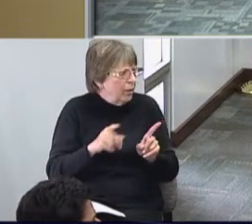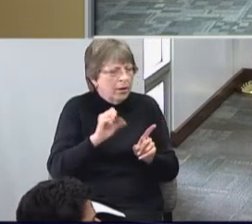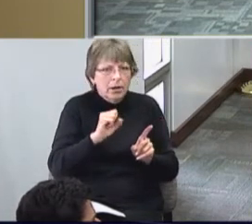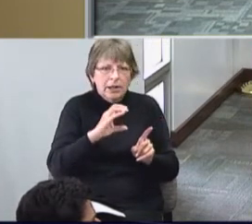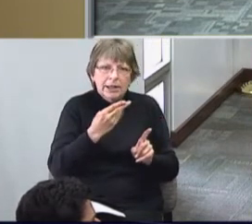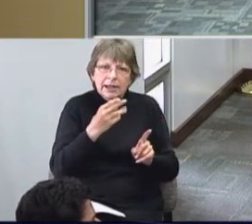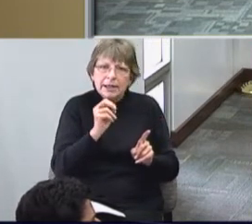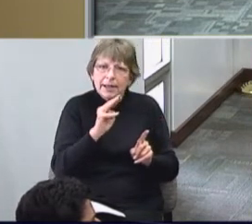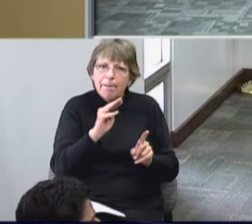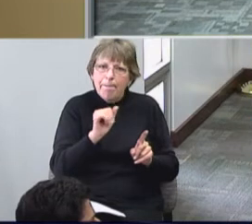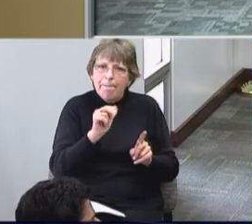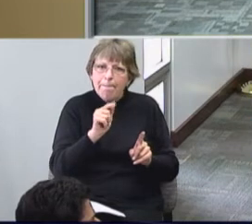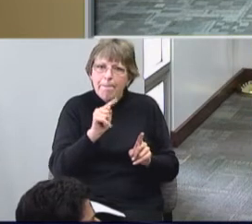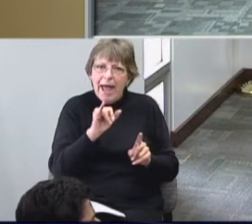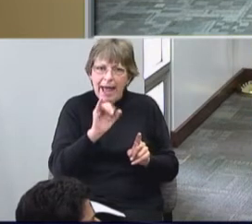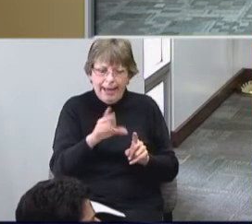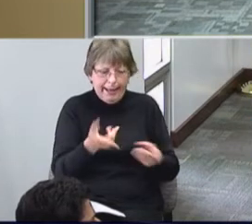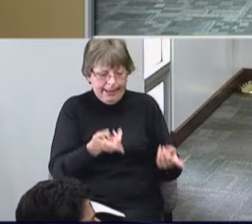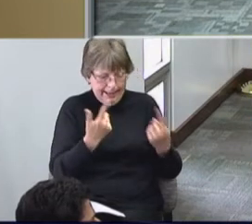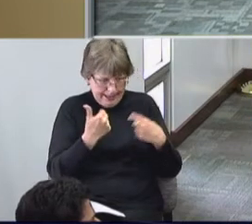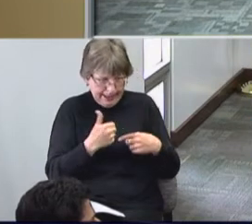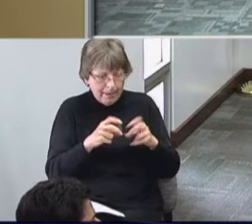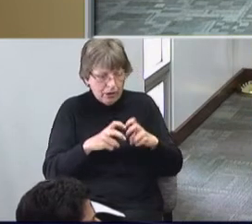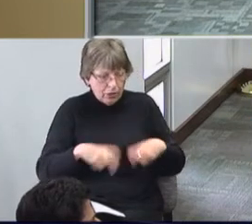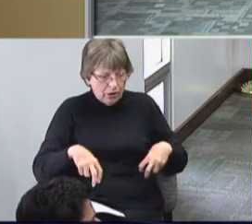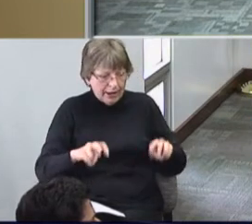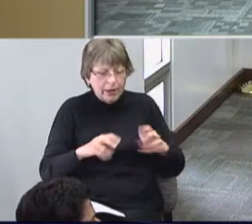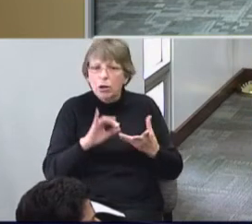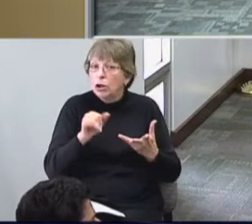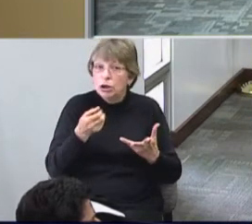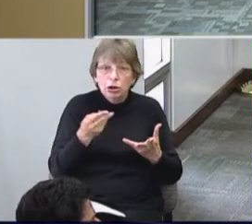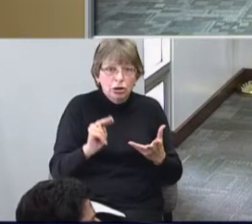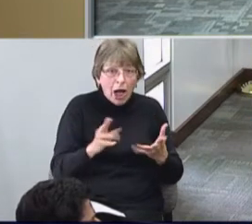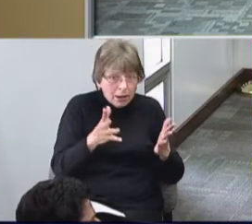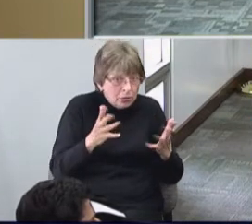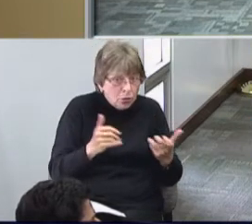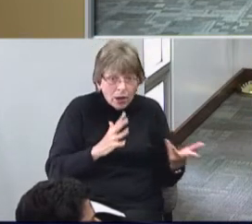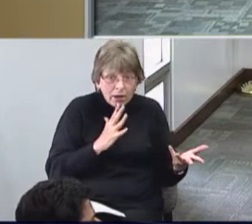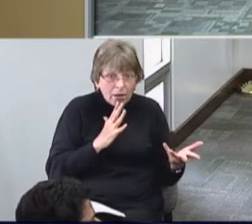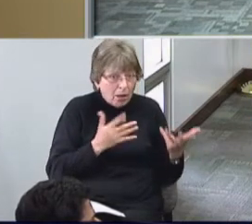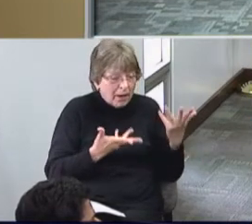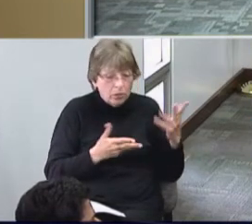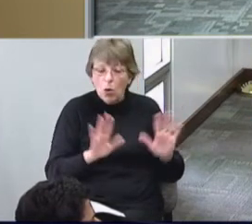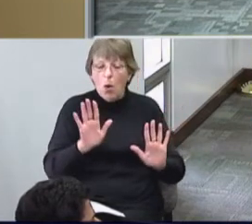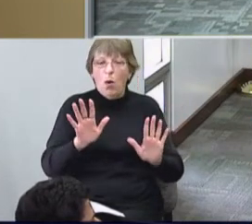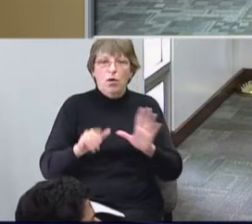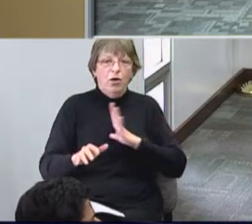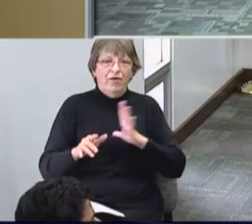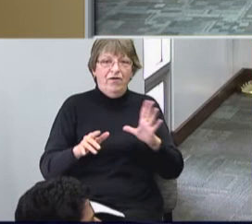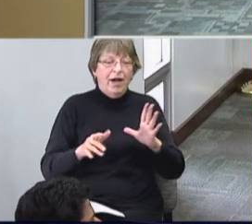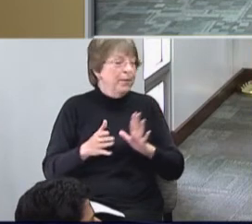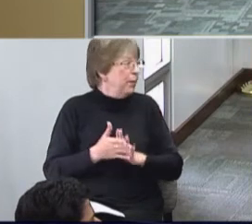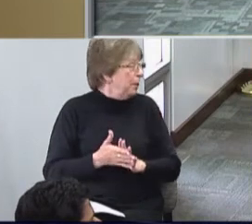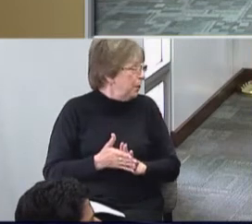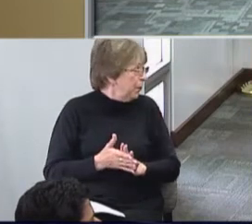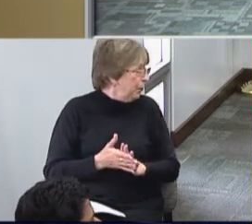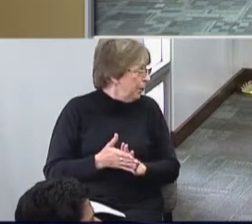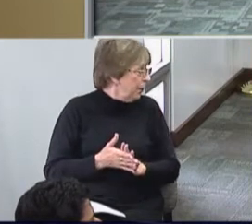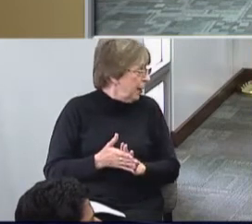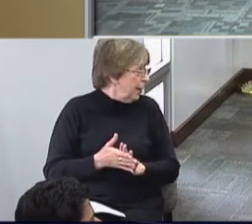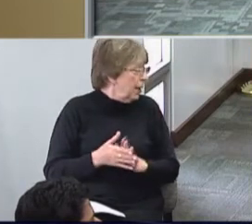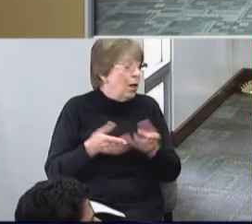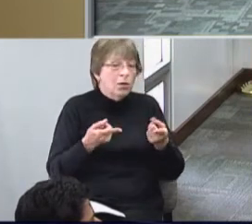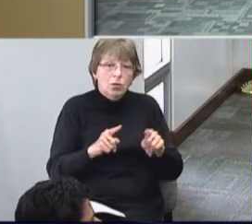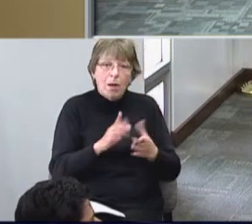schematic coming back to you. John, you were involved. No, you're doing fine. So if I understand correctly, so when the